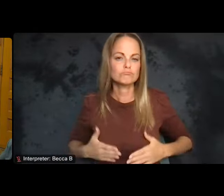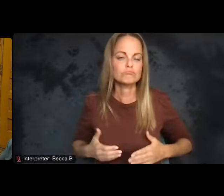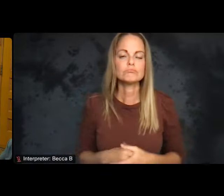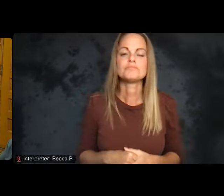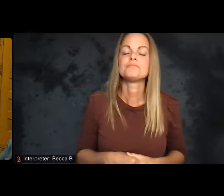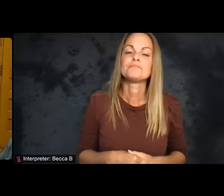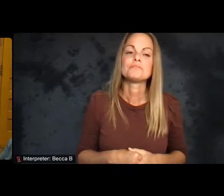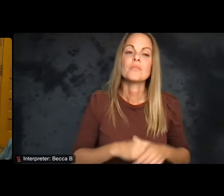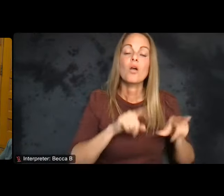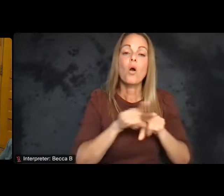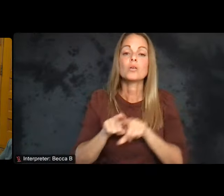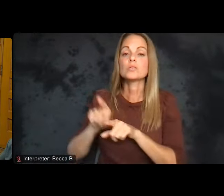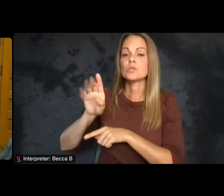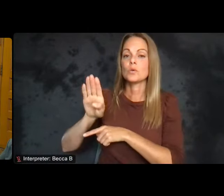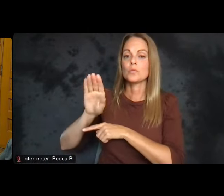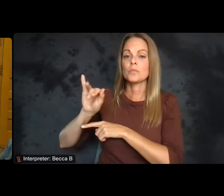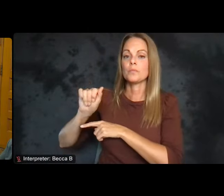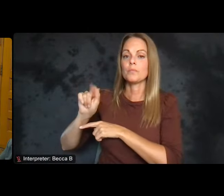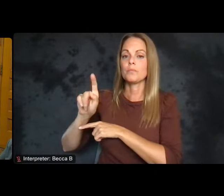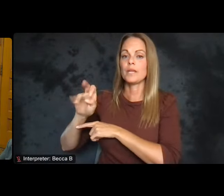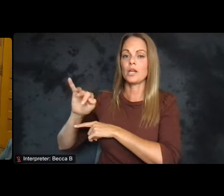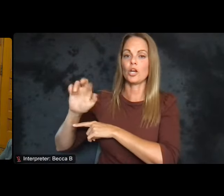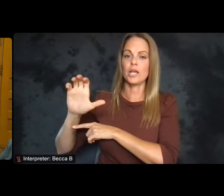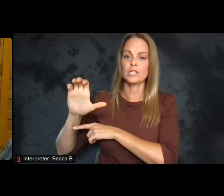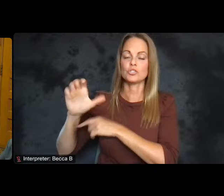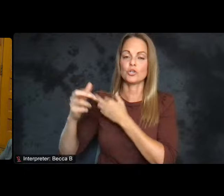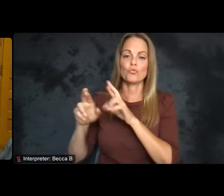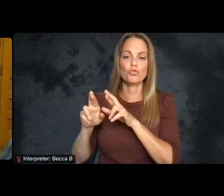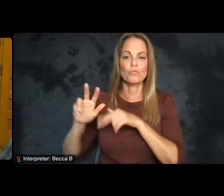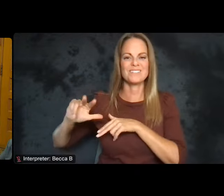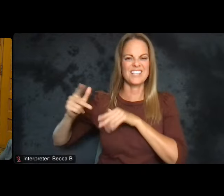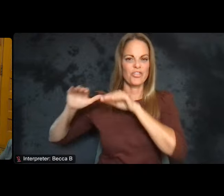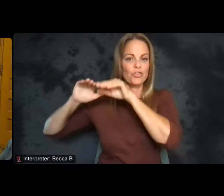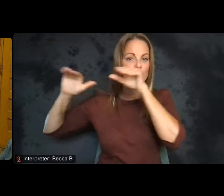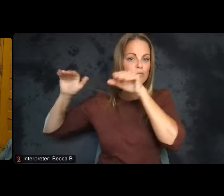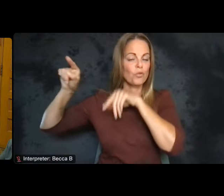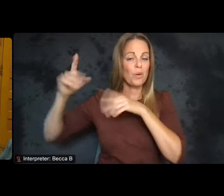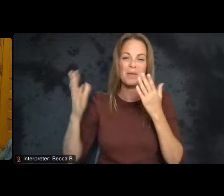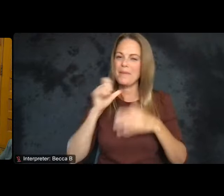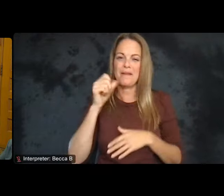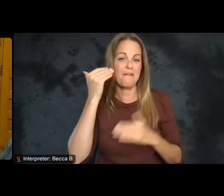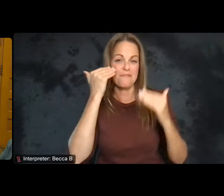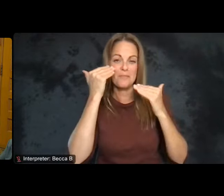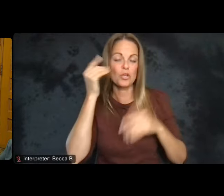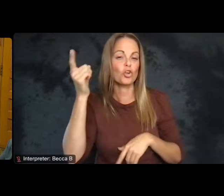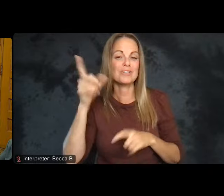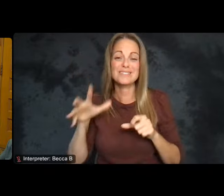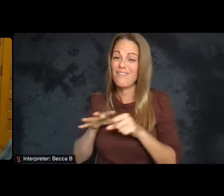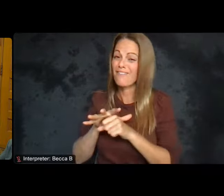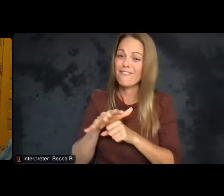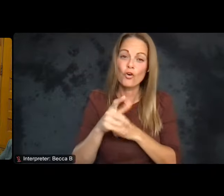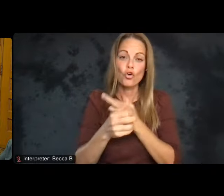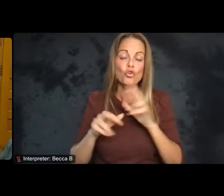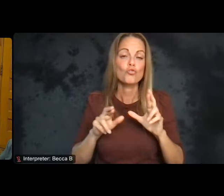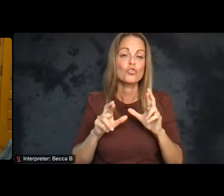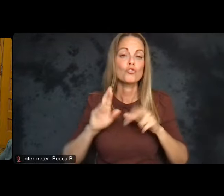said, the bariatric room there that will be done on the third floor. And for those that may not be familiar, this is going to be a full room that's designed with